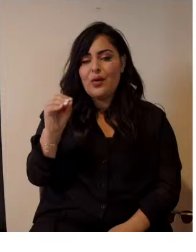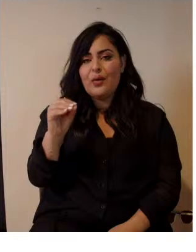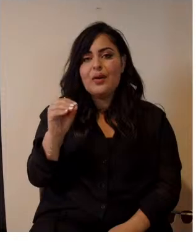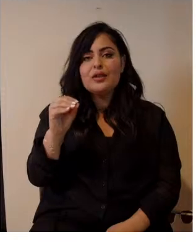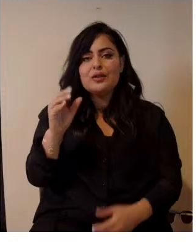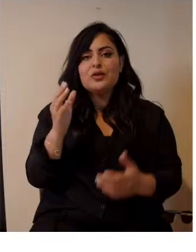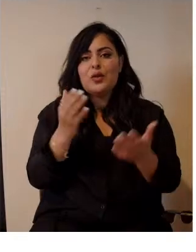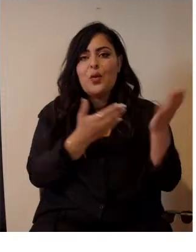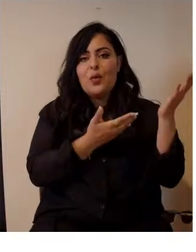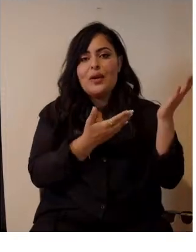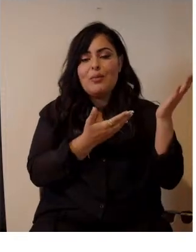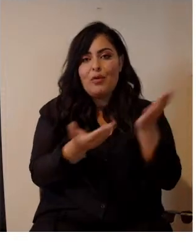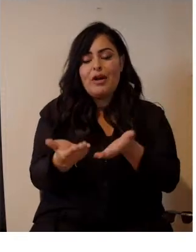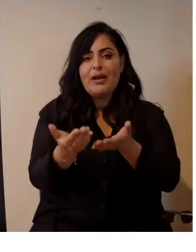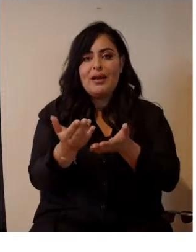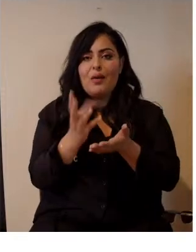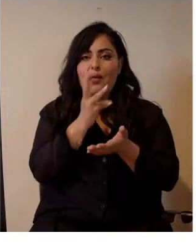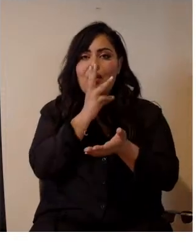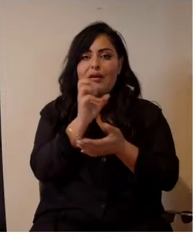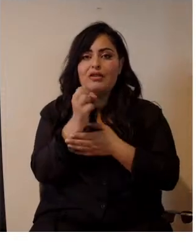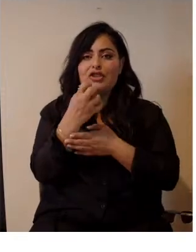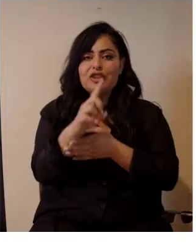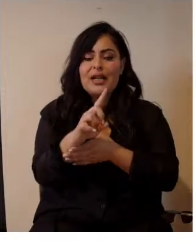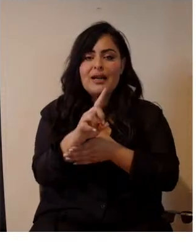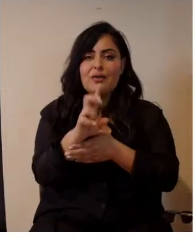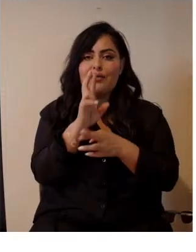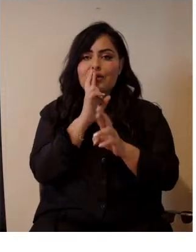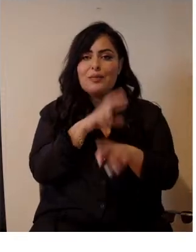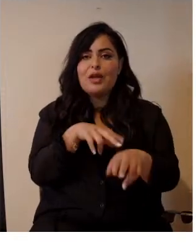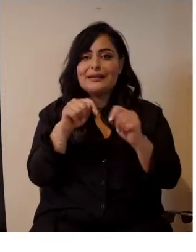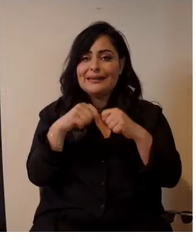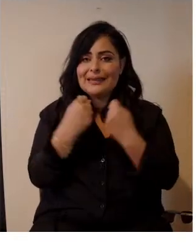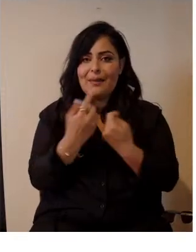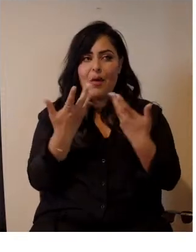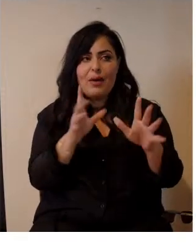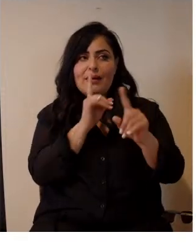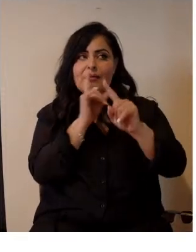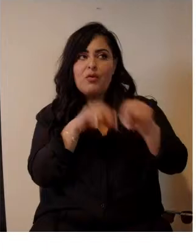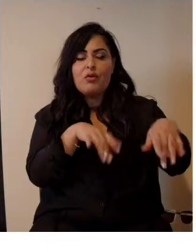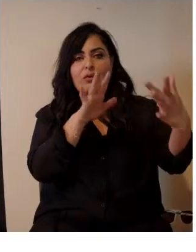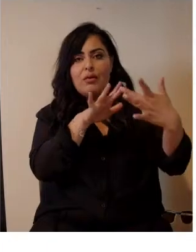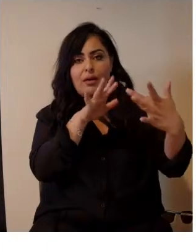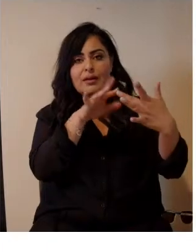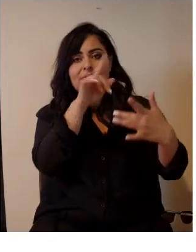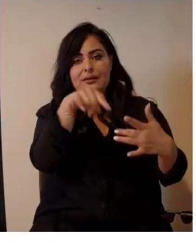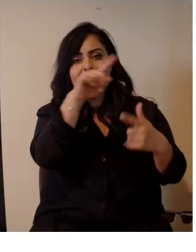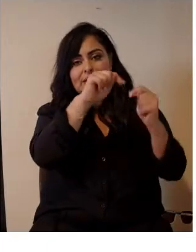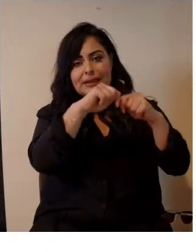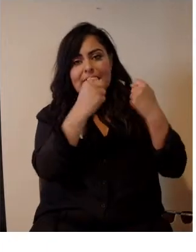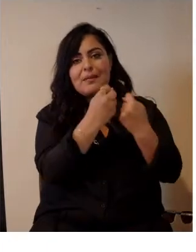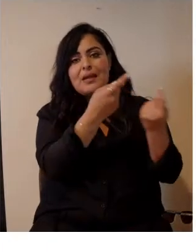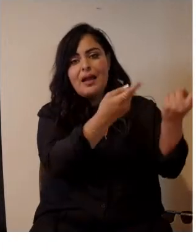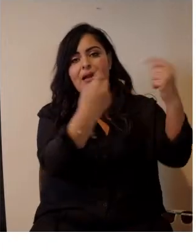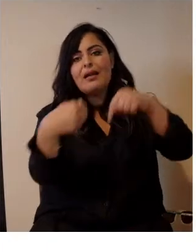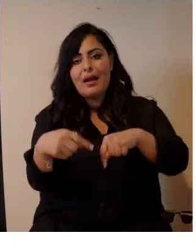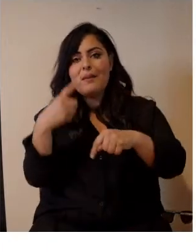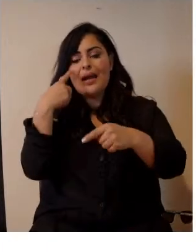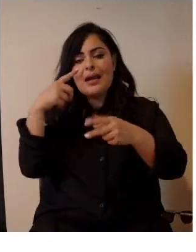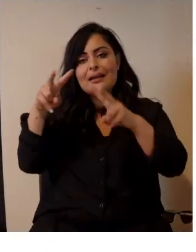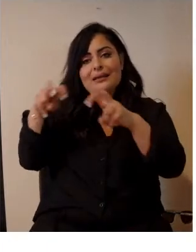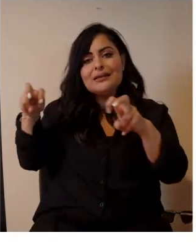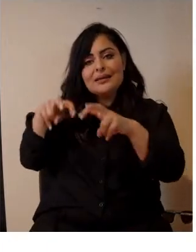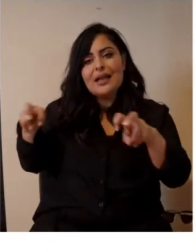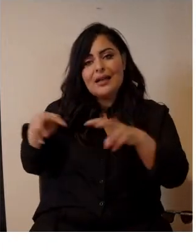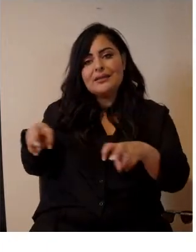bring in a watershed emergency response team, which has already been ordered. I've already made that contact. And they come out and they do an assessment of the